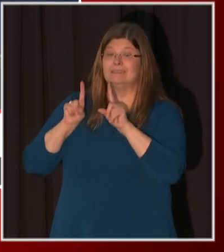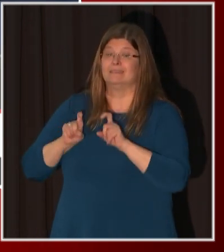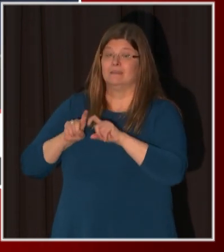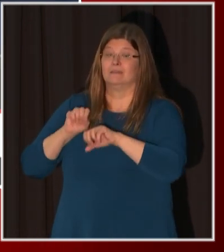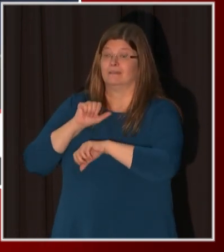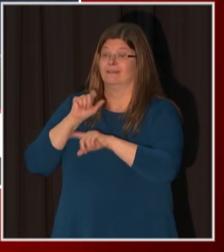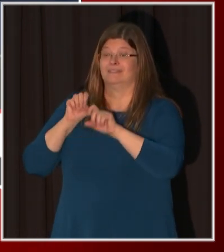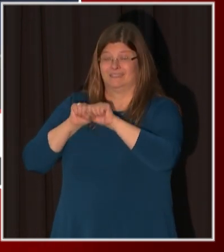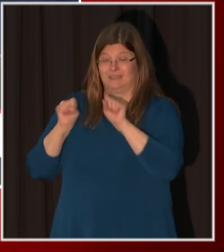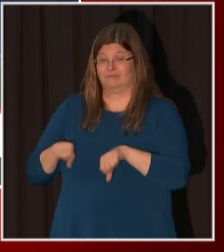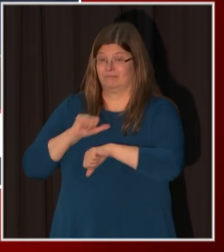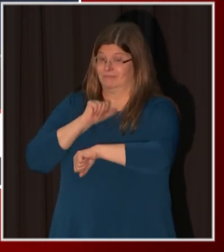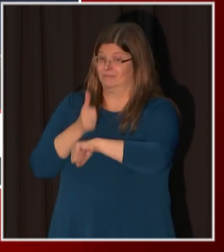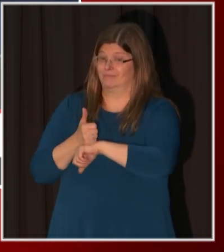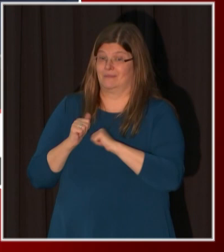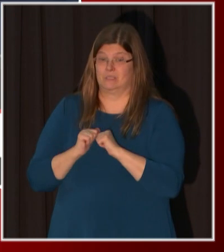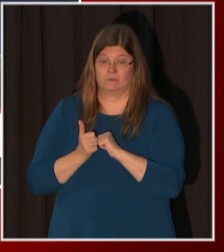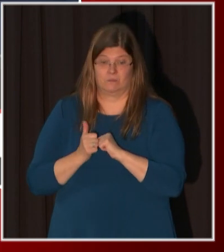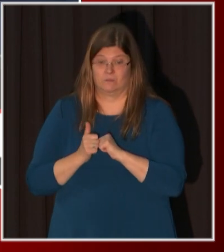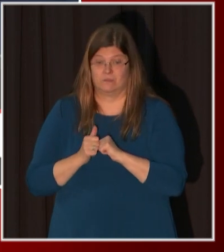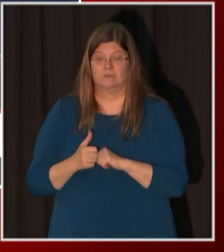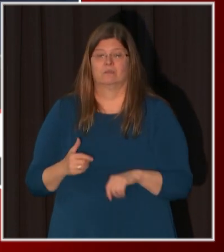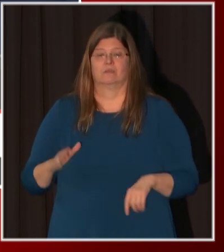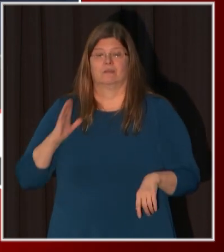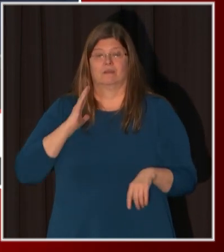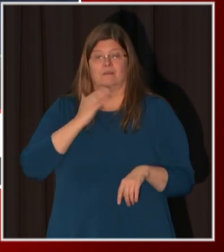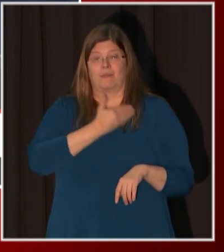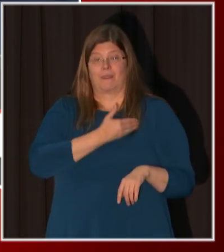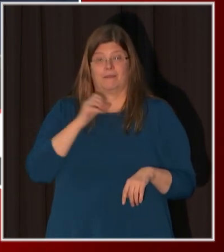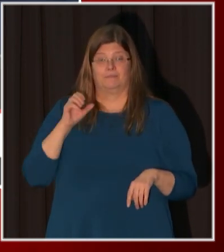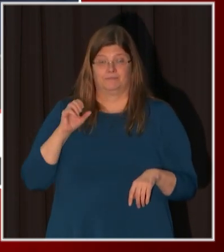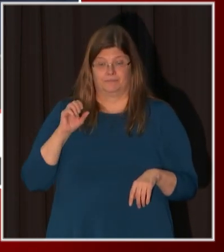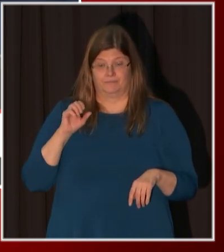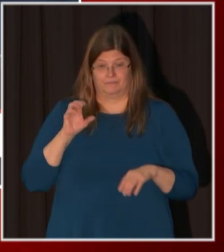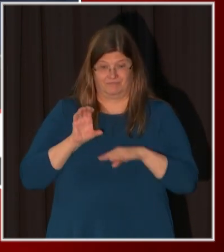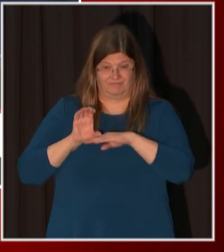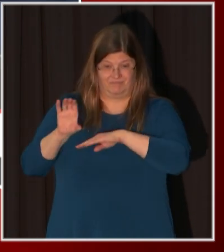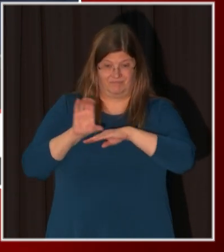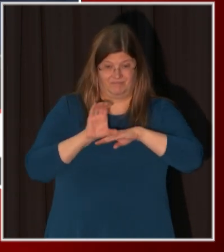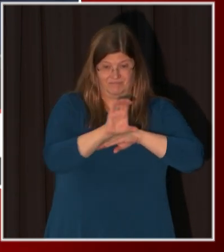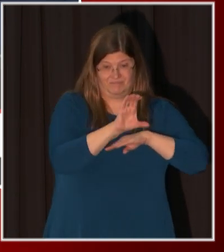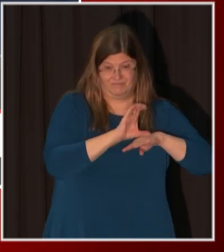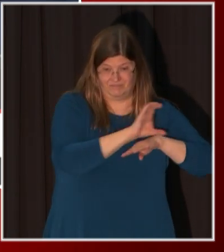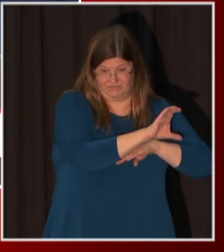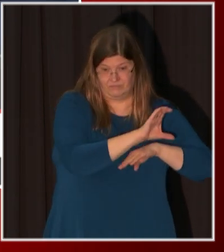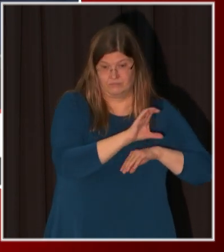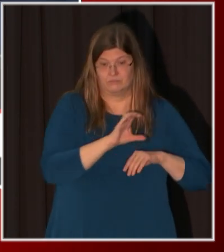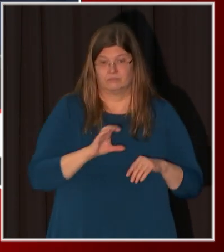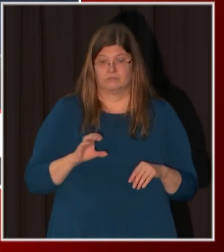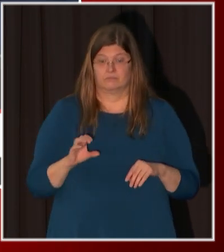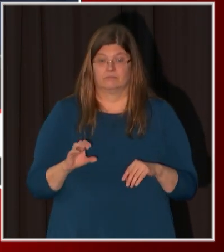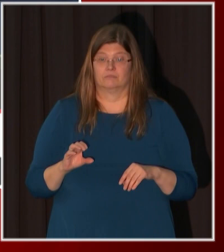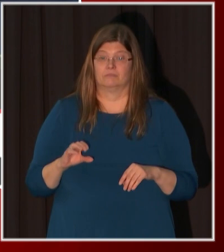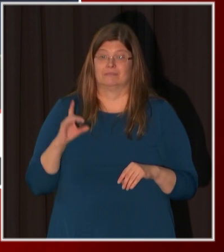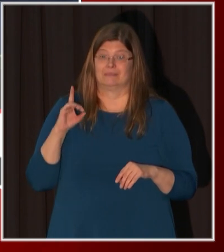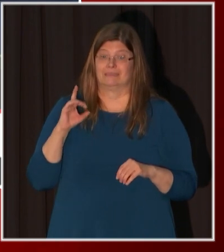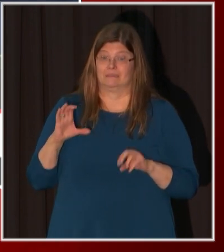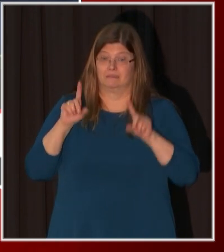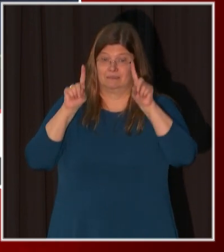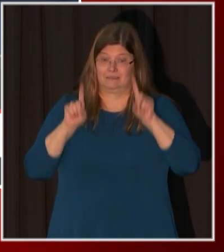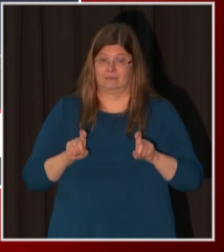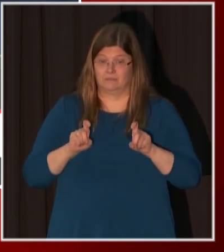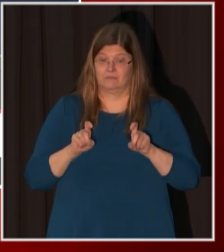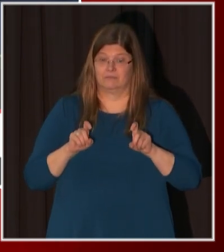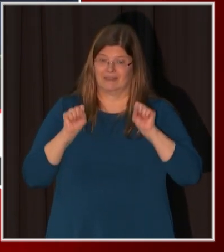we marshal so many of our supplies into these testing sites. Like the district site, we're absolutely prepared to see